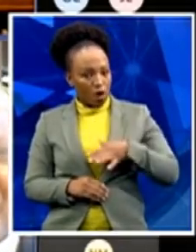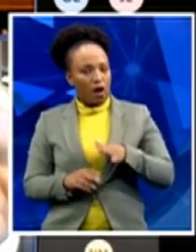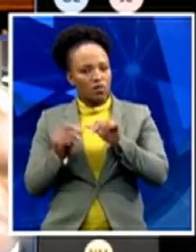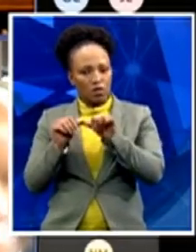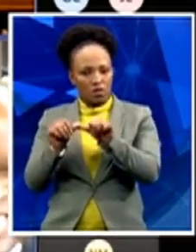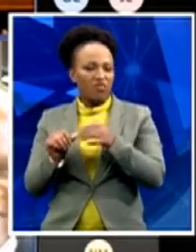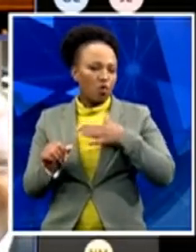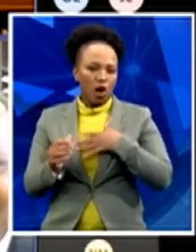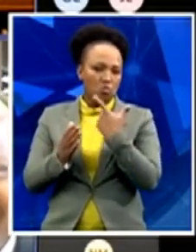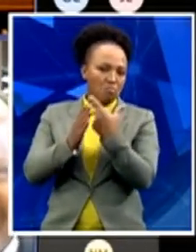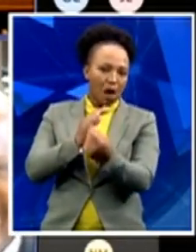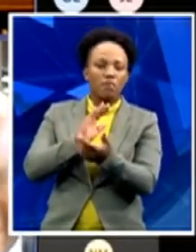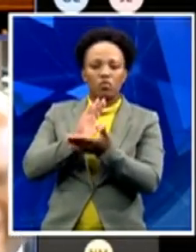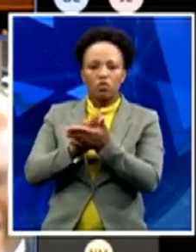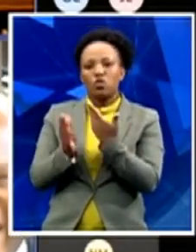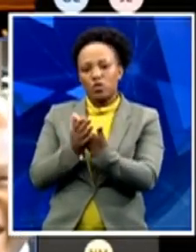Thank you so much.